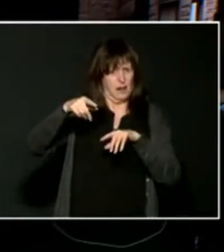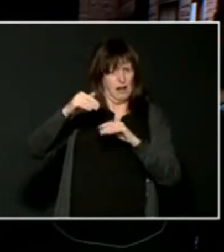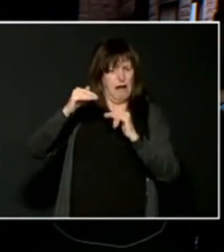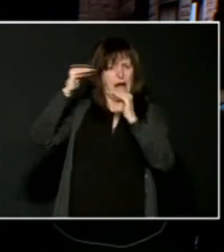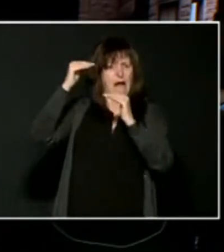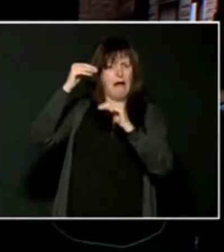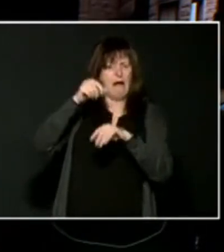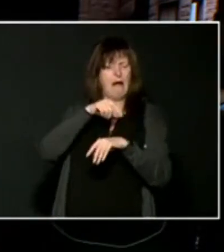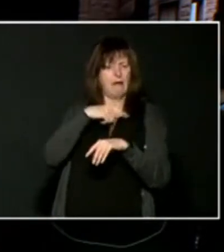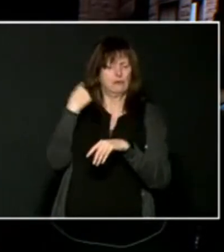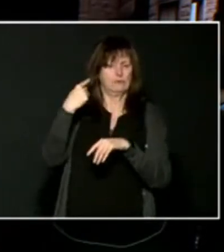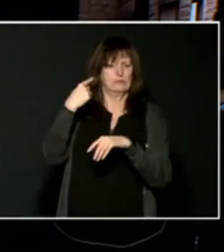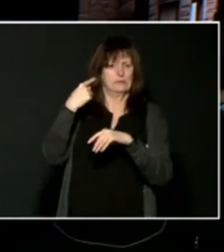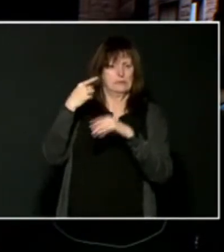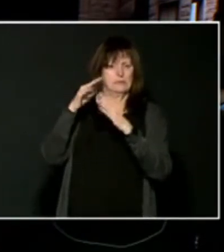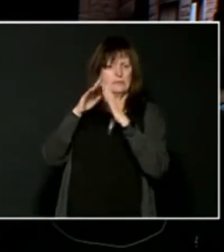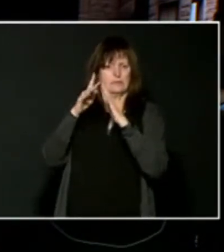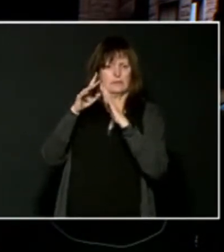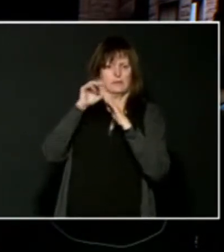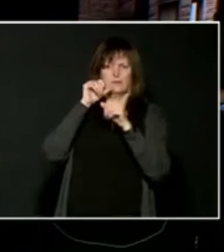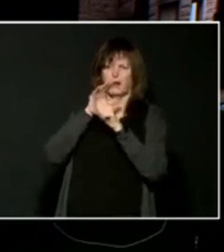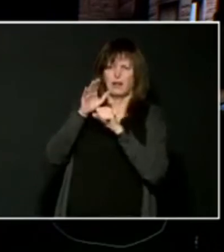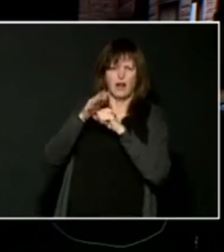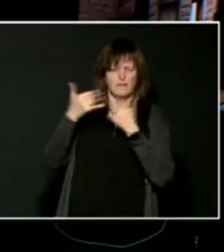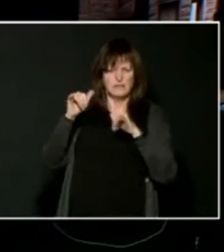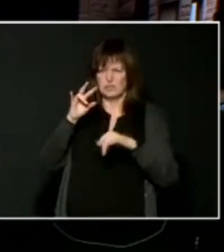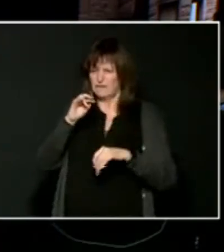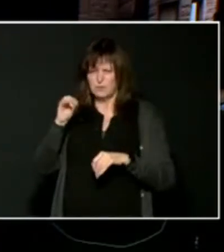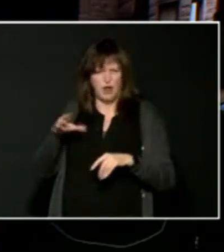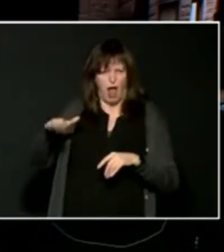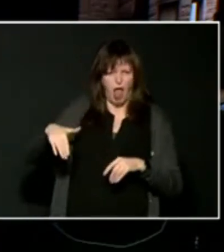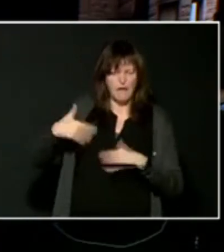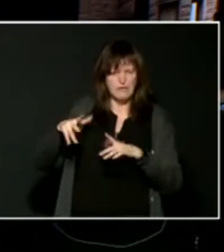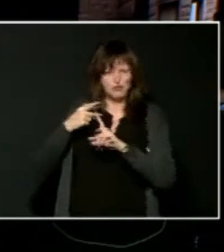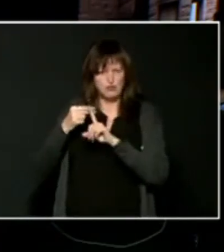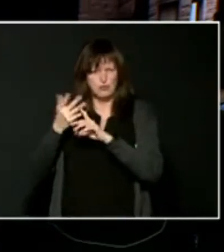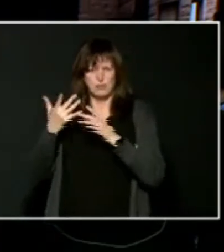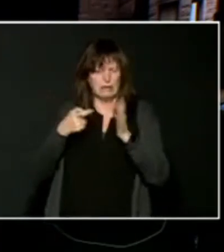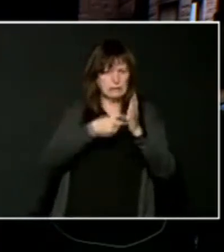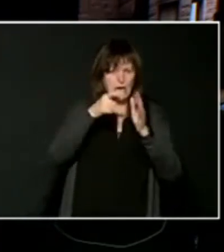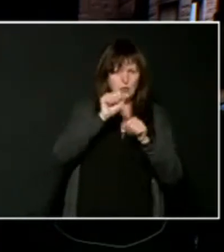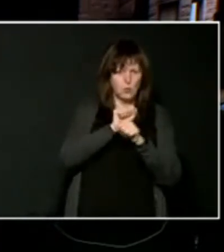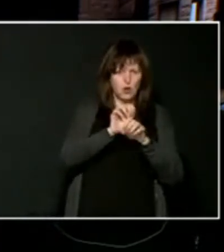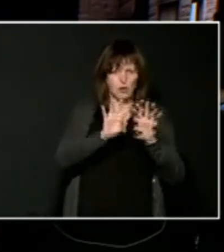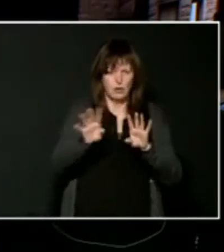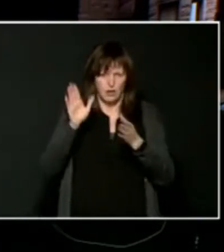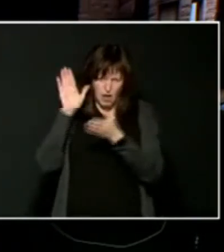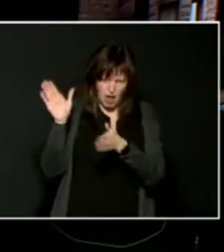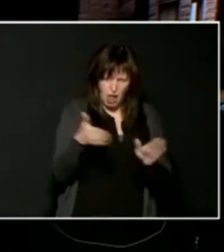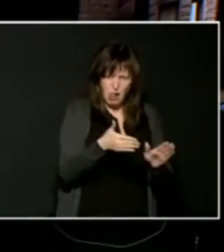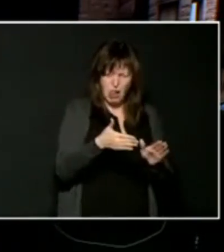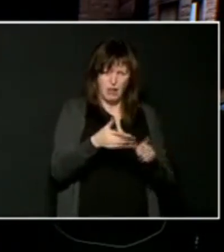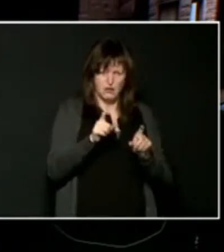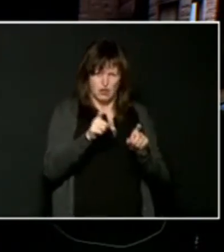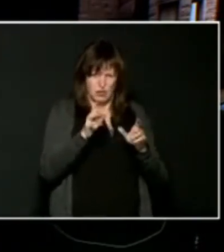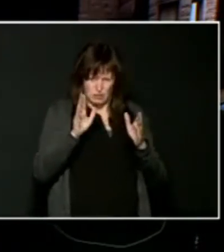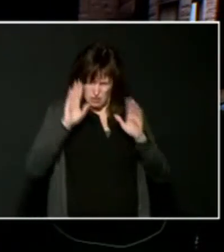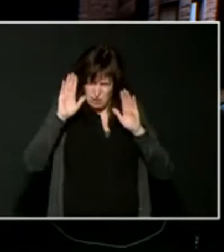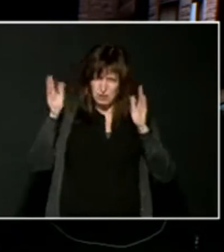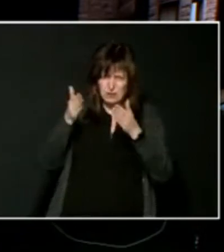fast. Is that a problem? Essential workers, should we be turning our attention more to them? Look at the Amazon